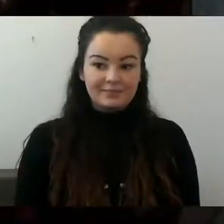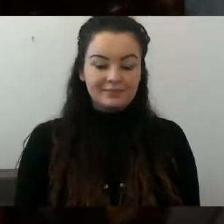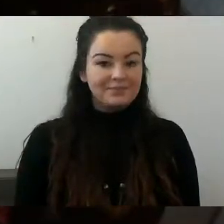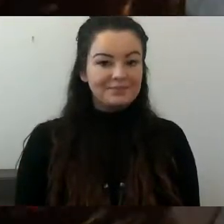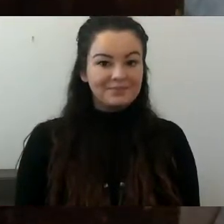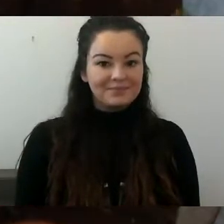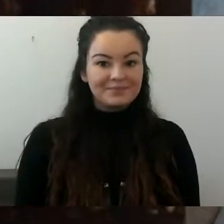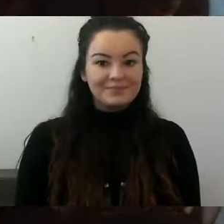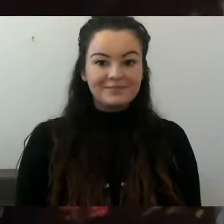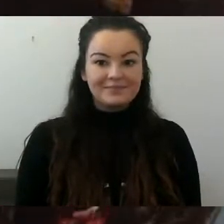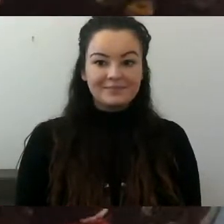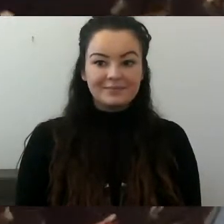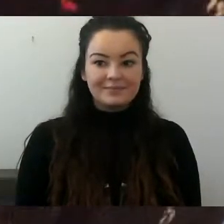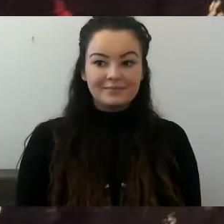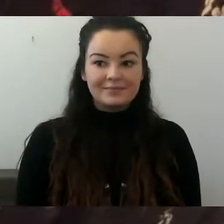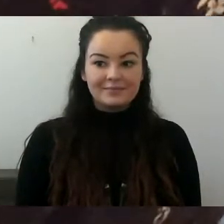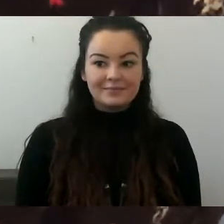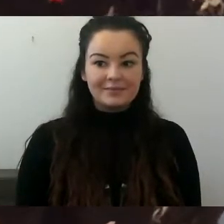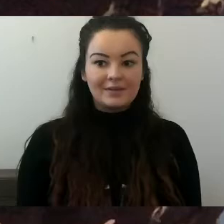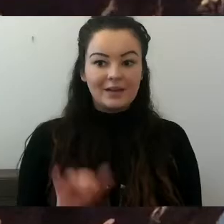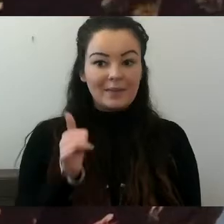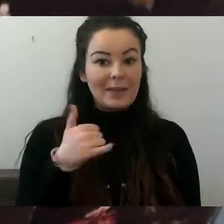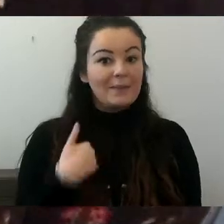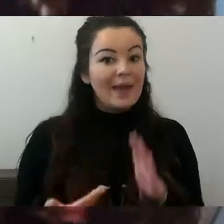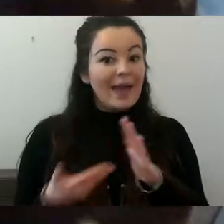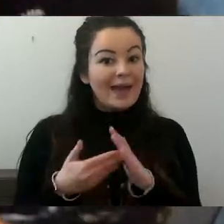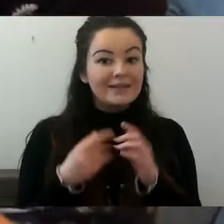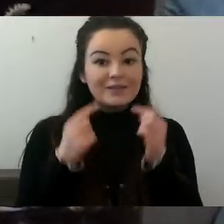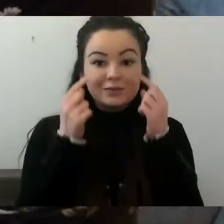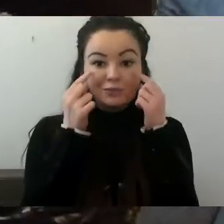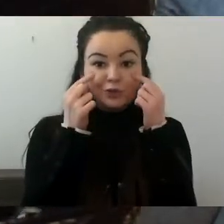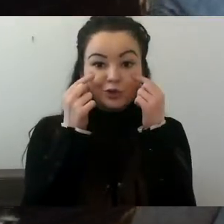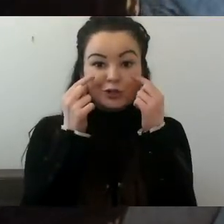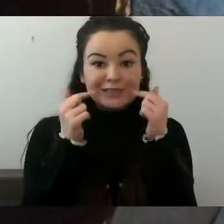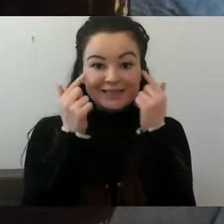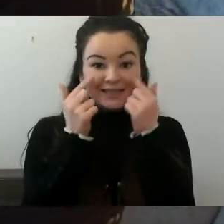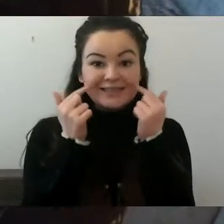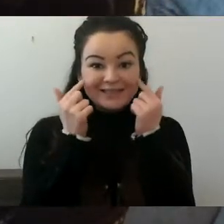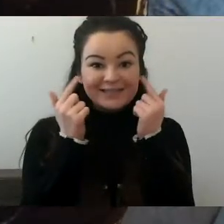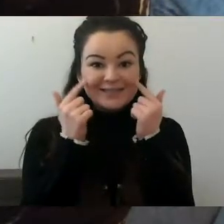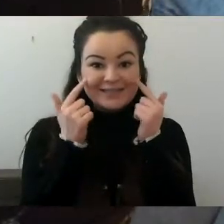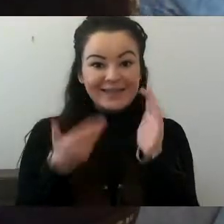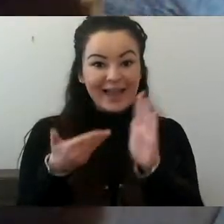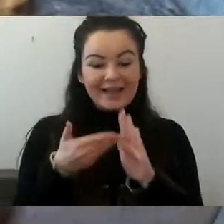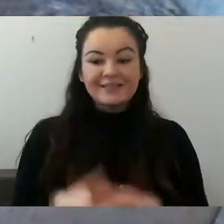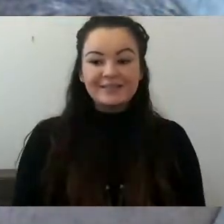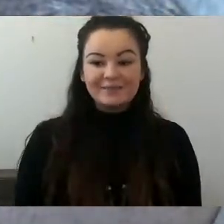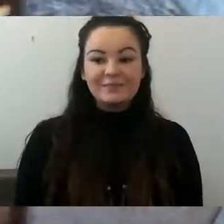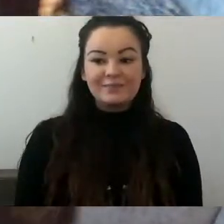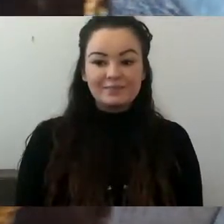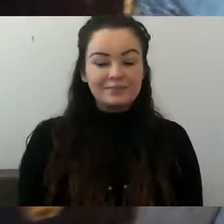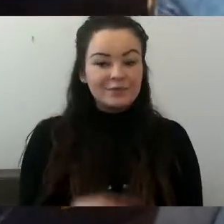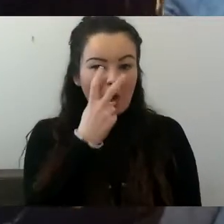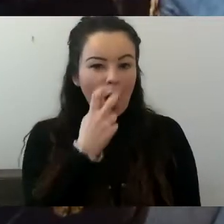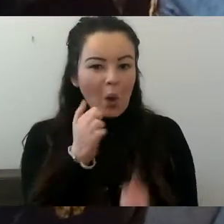There we go. And I think I might give the face some cheeks as well. I've got some old